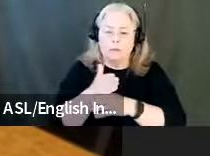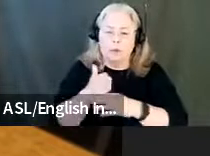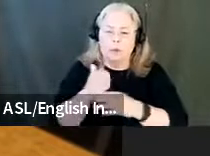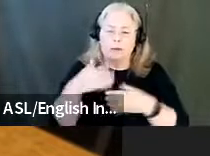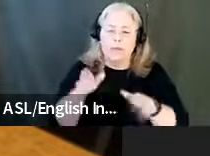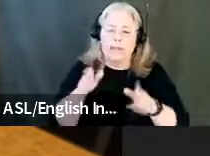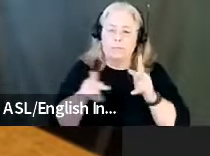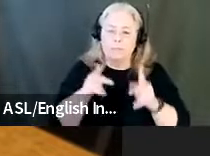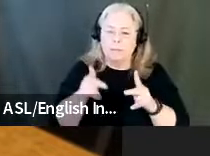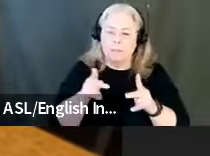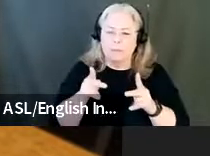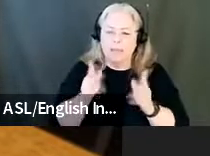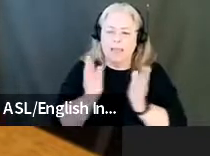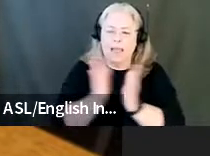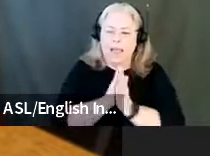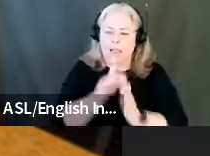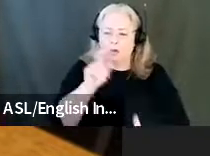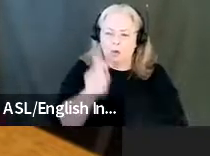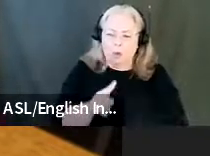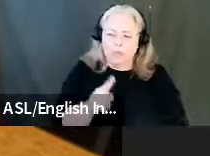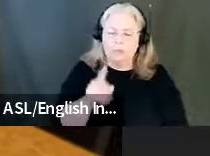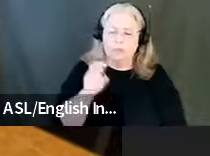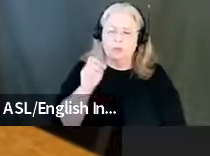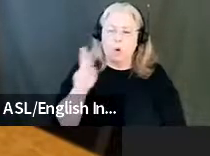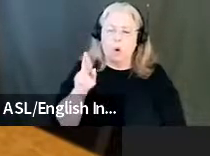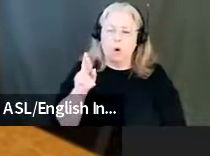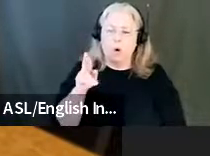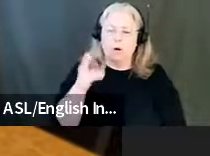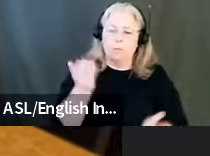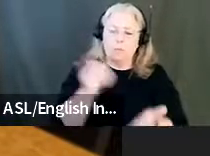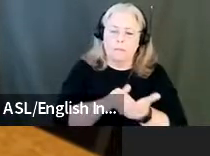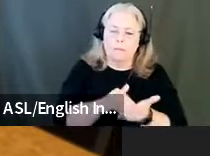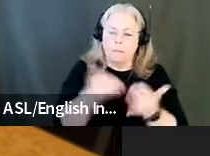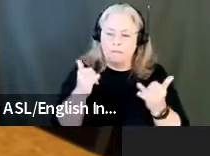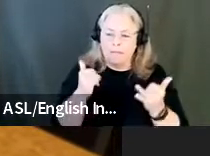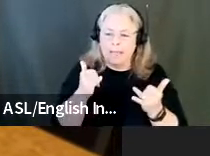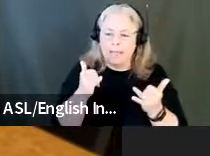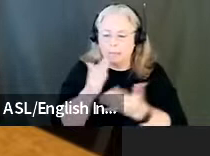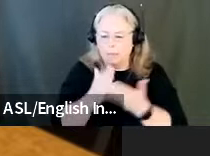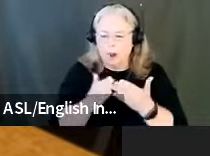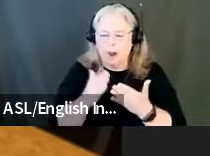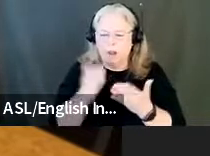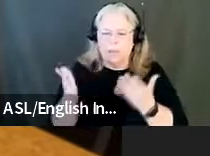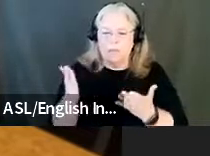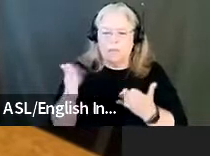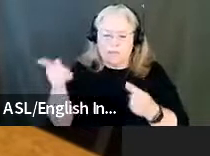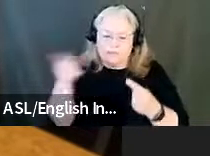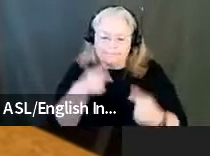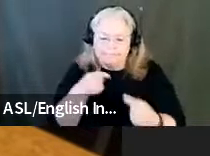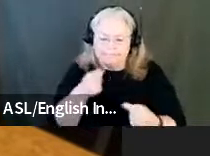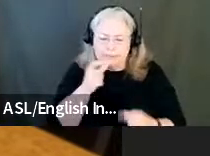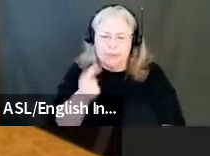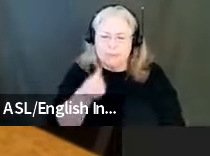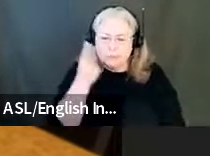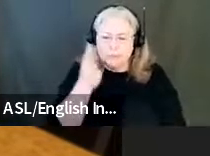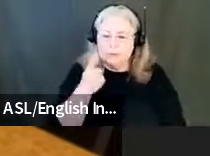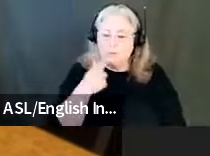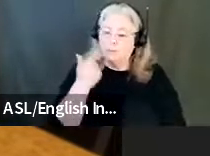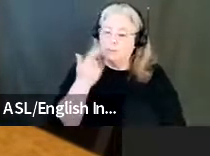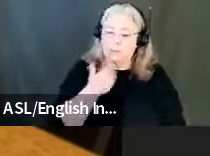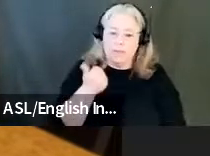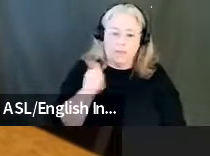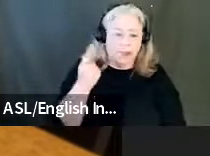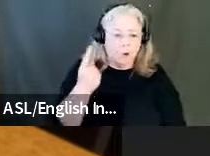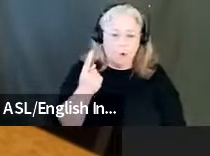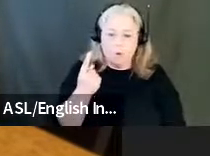maybe replay the parts that they're having a hard time catching. Okay. Would that be okay? Yes. Cool. So does anybody have